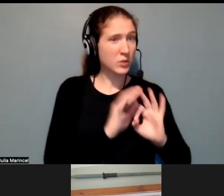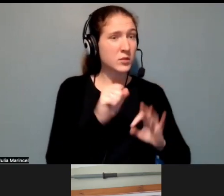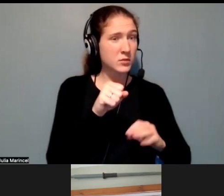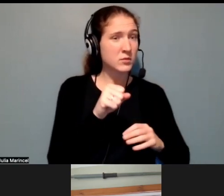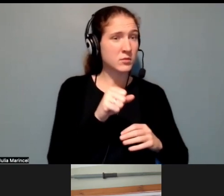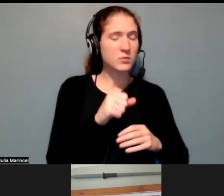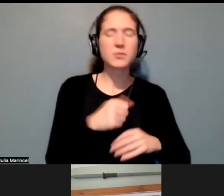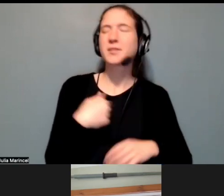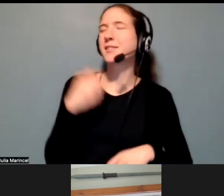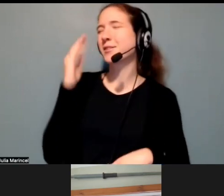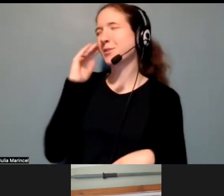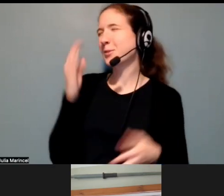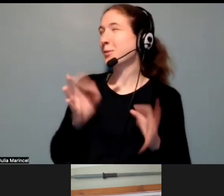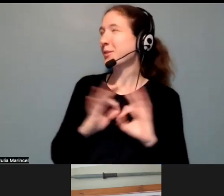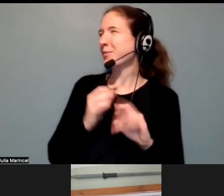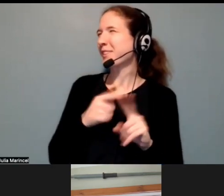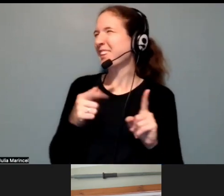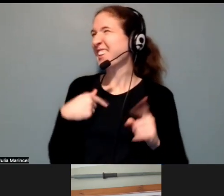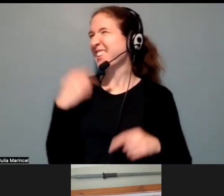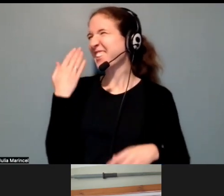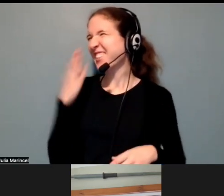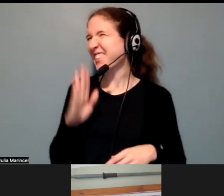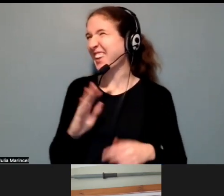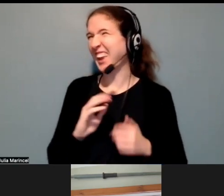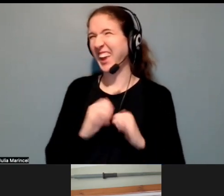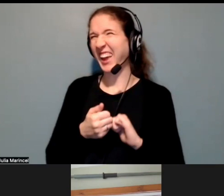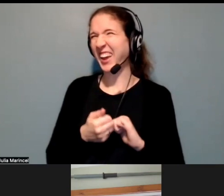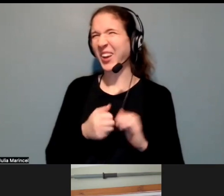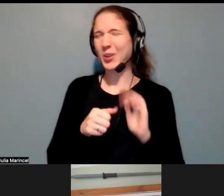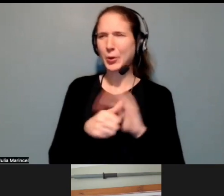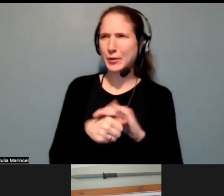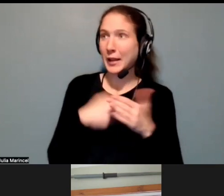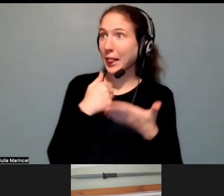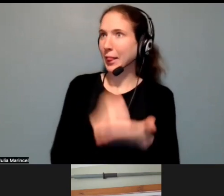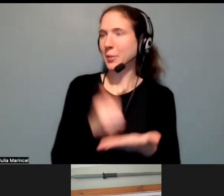I knew they were. I just didn't know how they contributed, I mean,